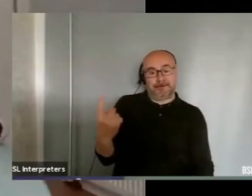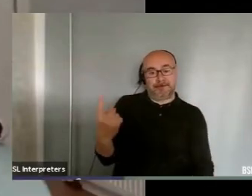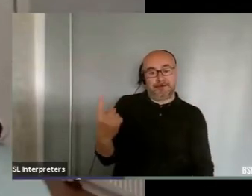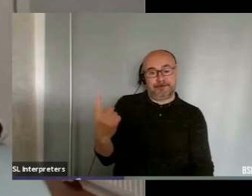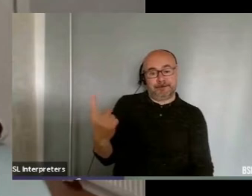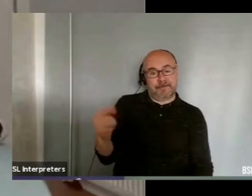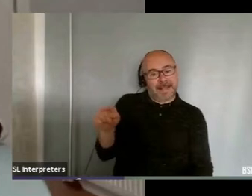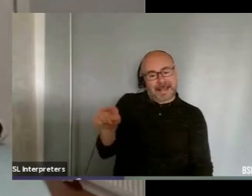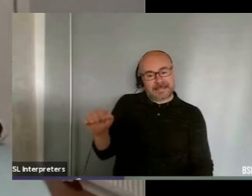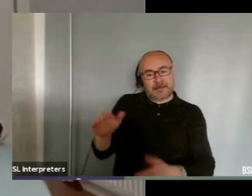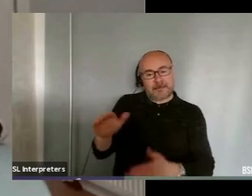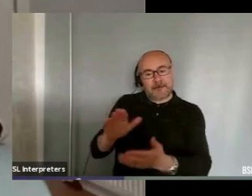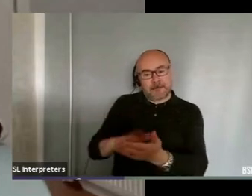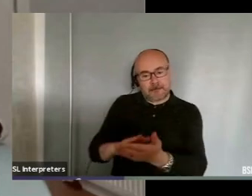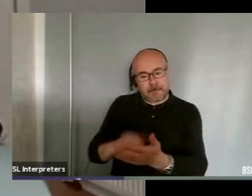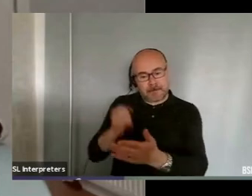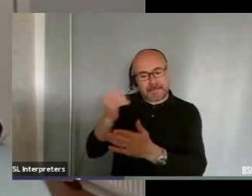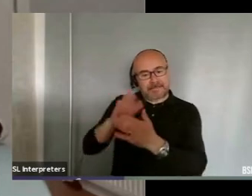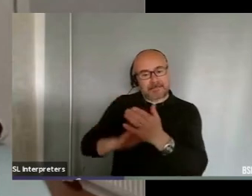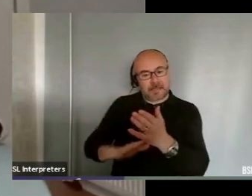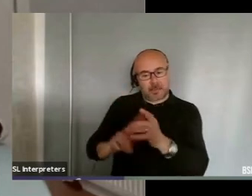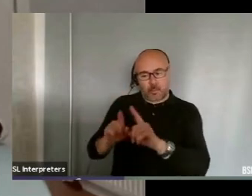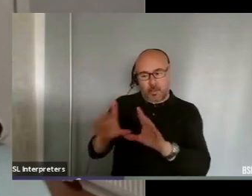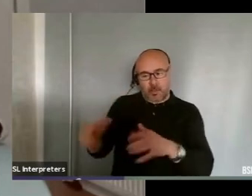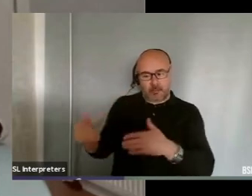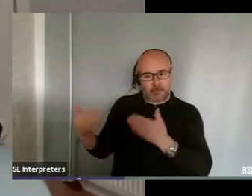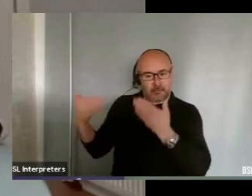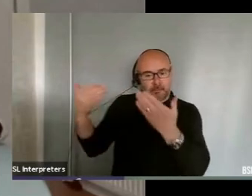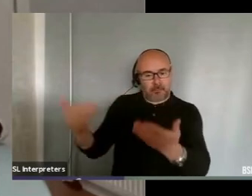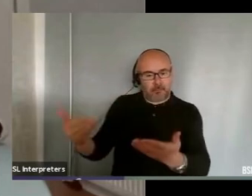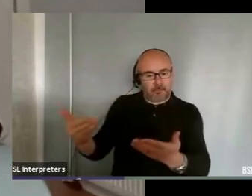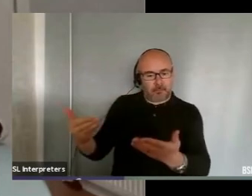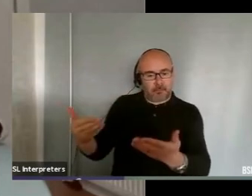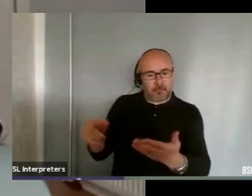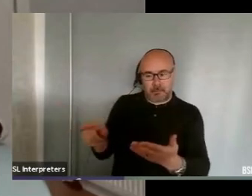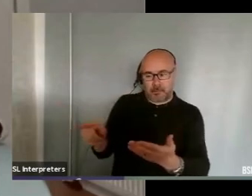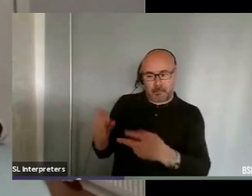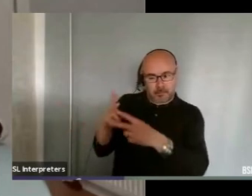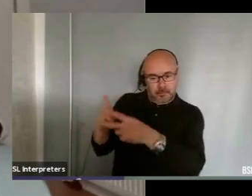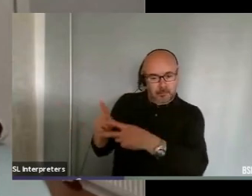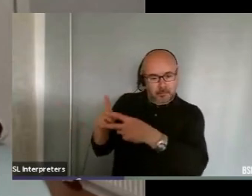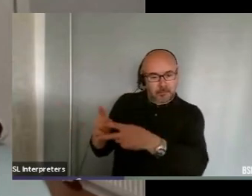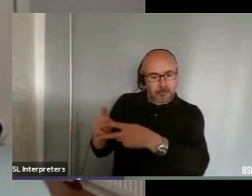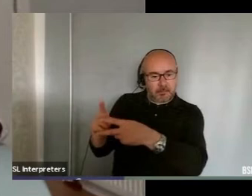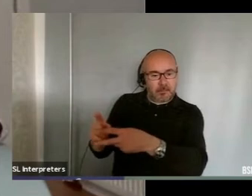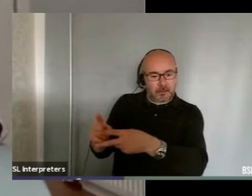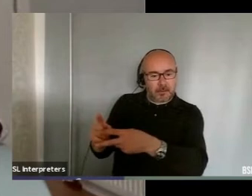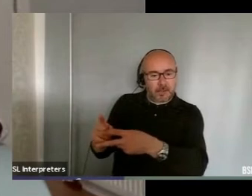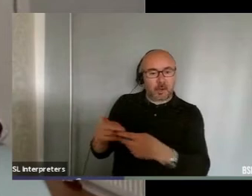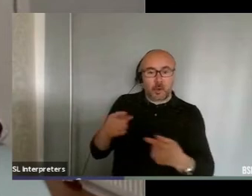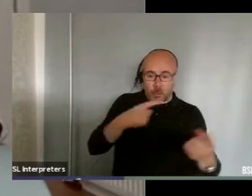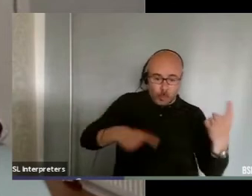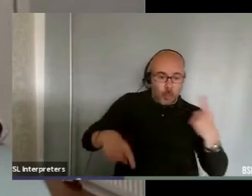them and continue to look after Tommy even now. And each of us come with that experience of our life, of our loved ones, of